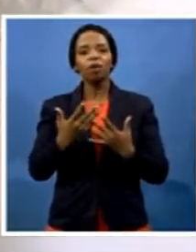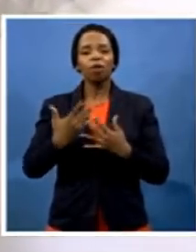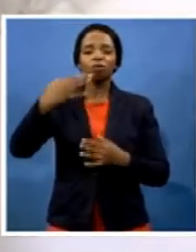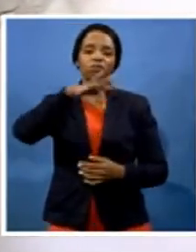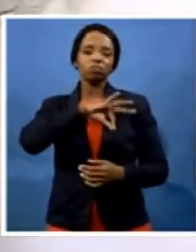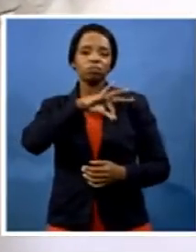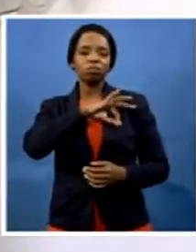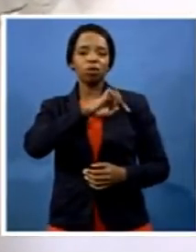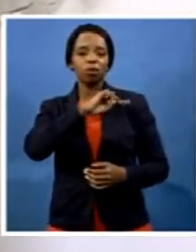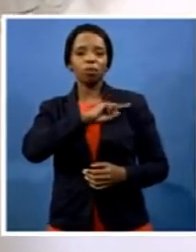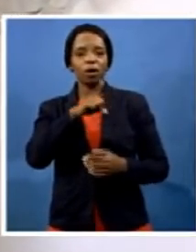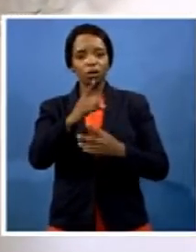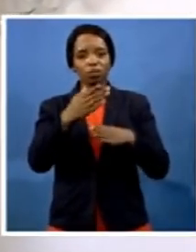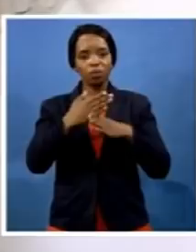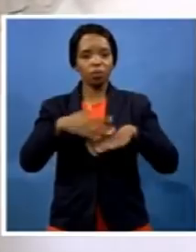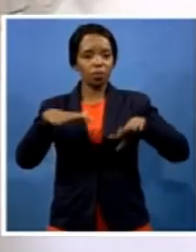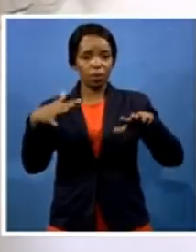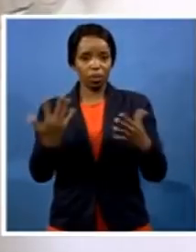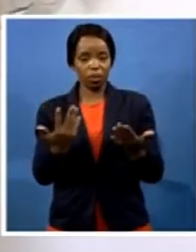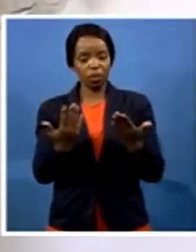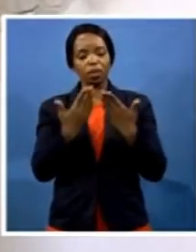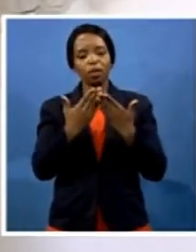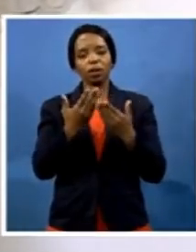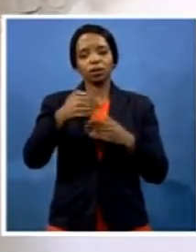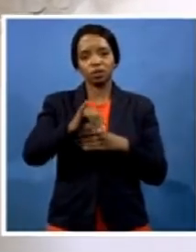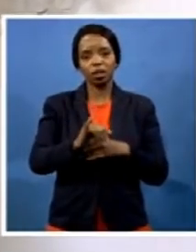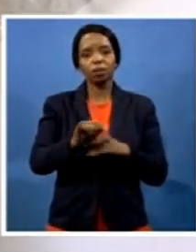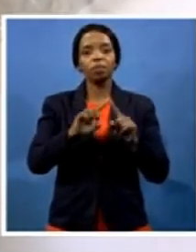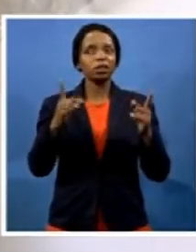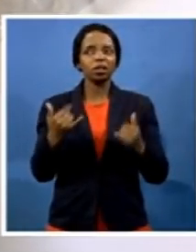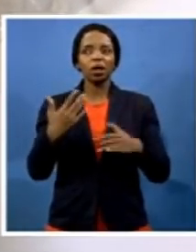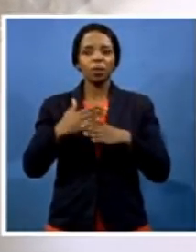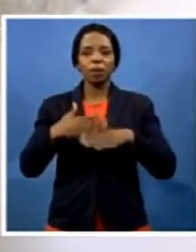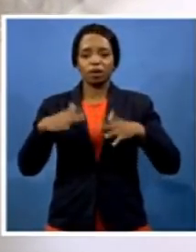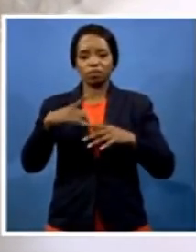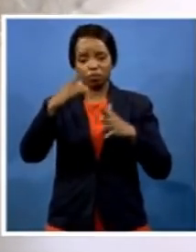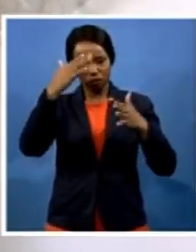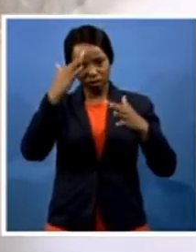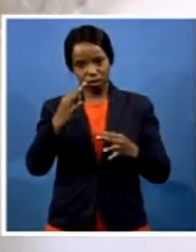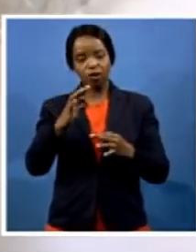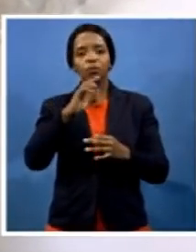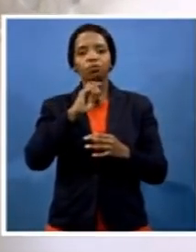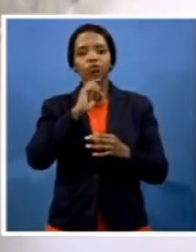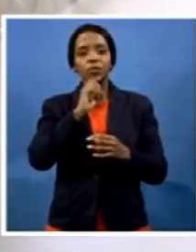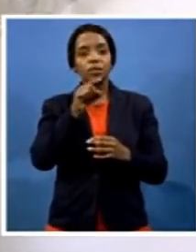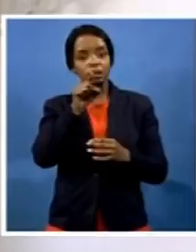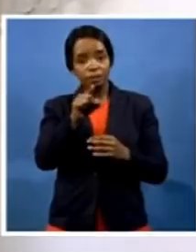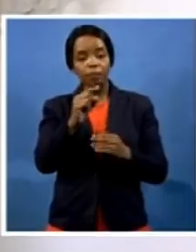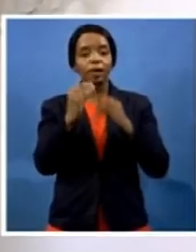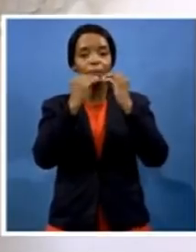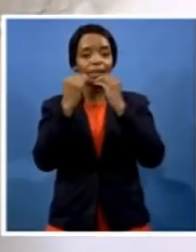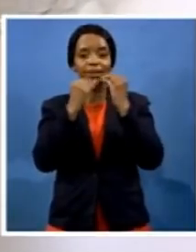recycling work, you've decided that you're going to use your plastics to create a facial mask. Talk to us about how that came